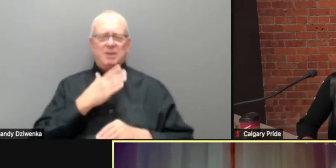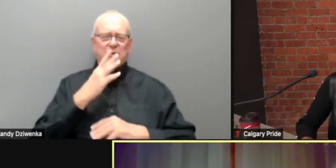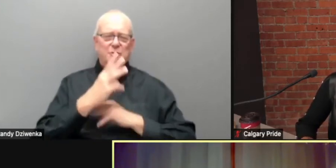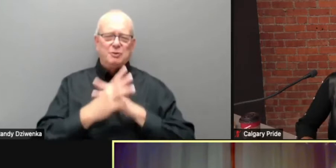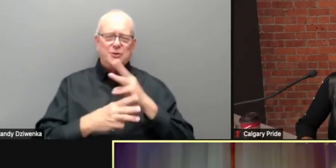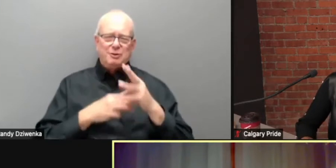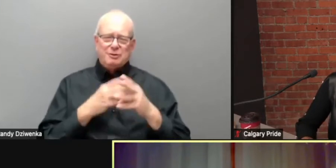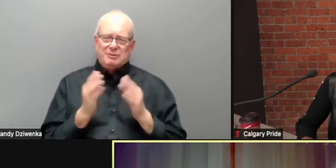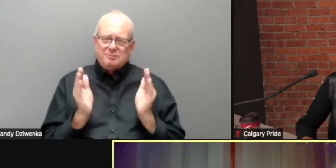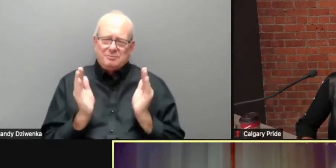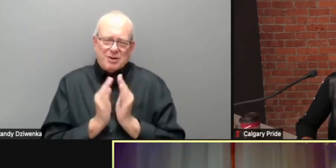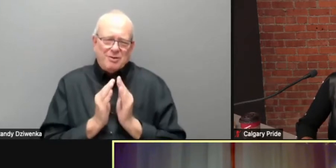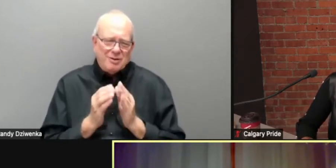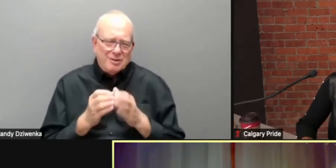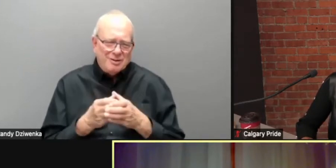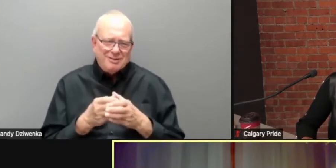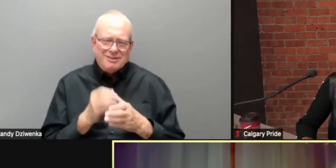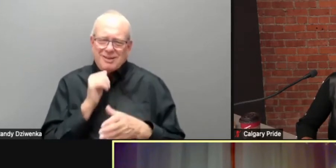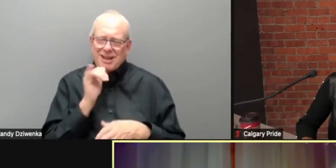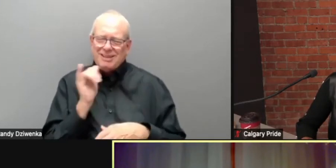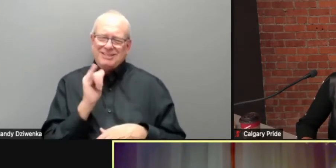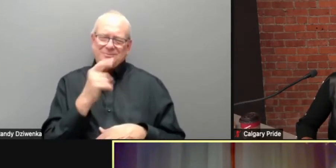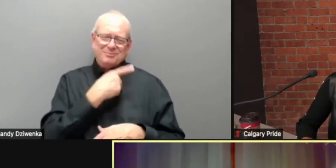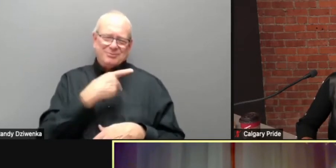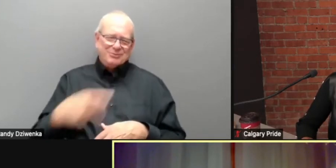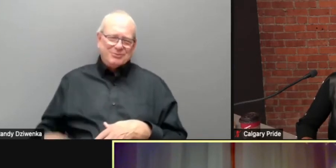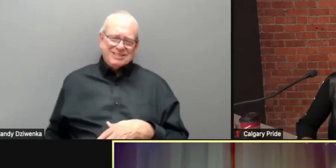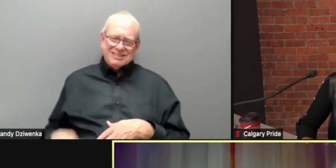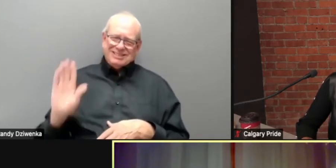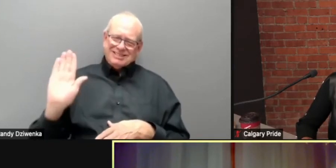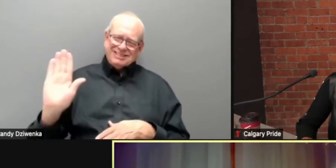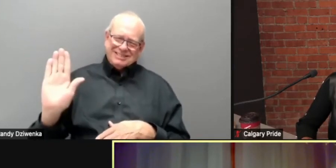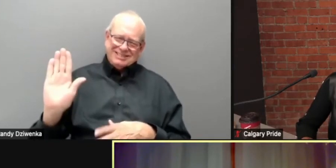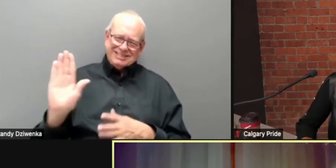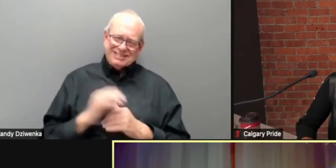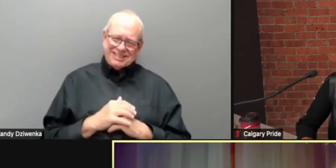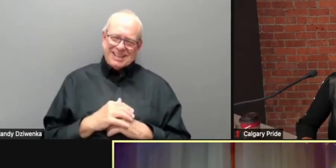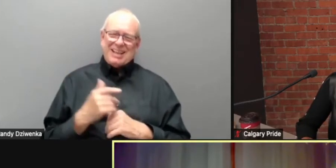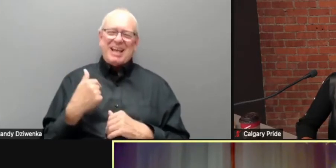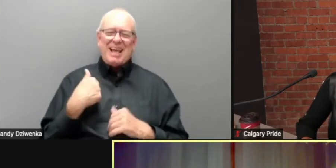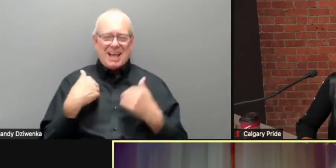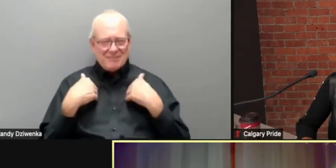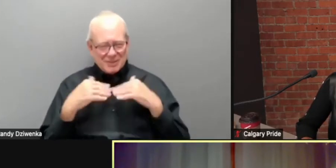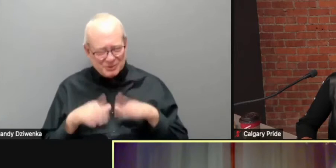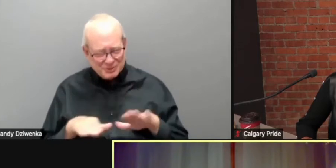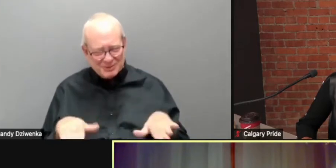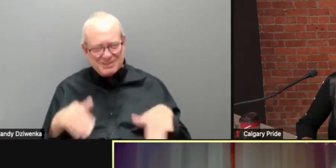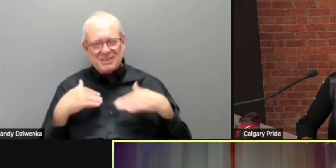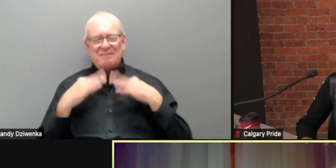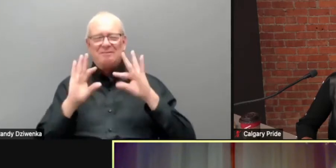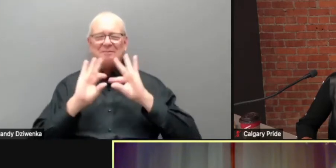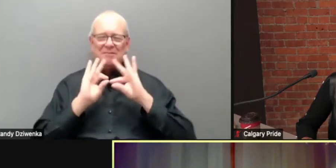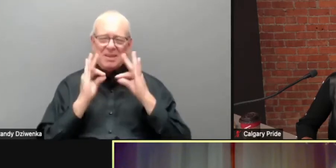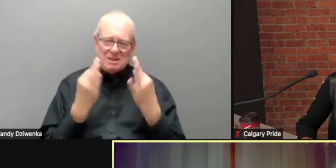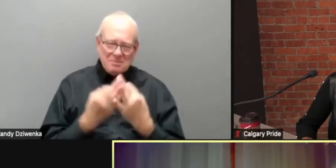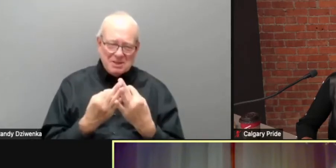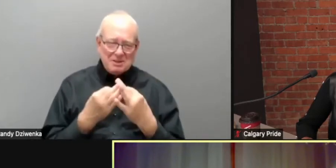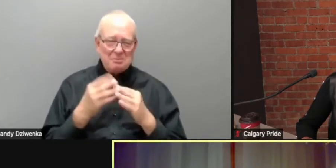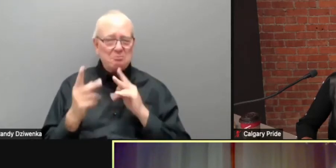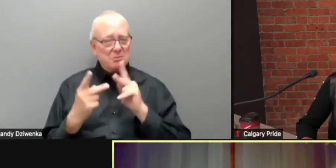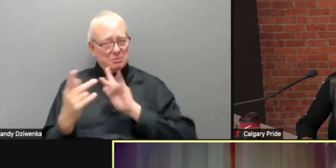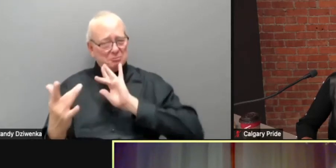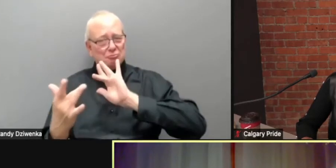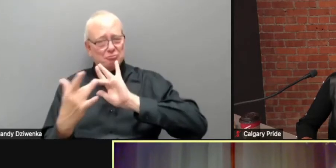family, and I'm very happy in that world. But I'm trying to make a big difference. People reach out to me. I'm all ears and I'm